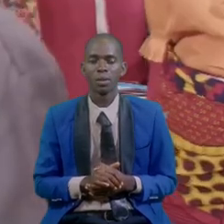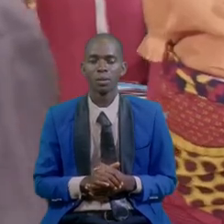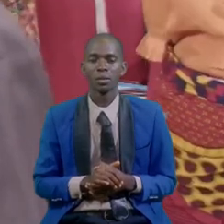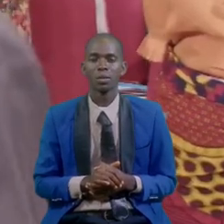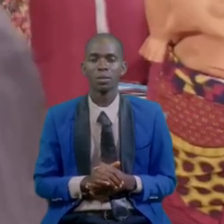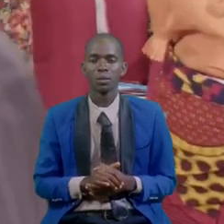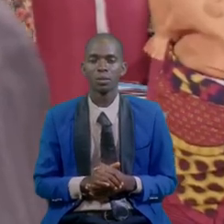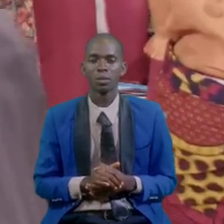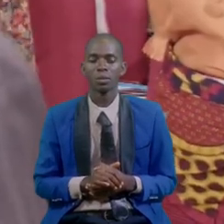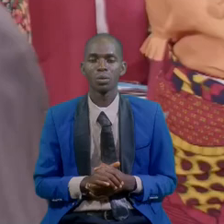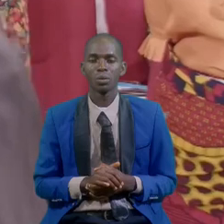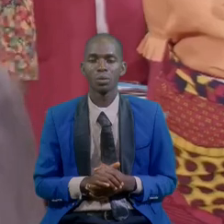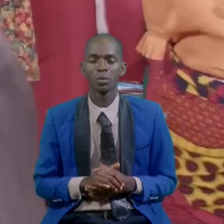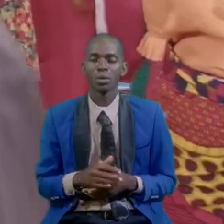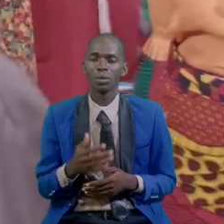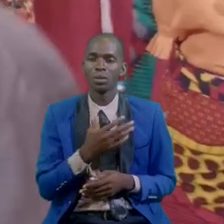and receive